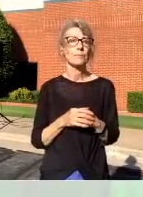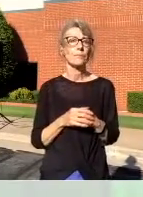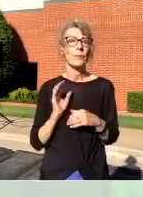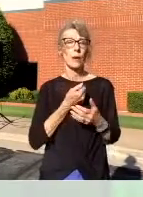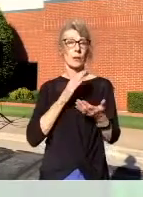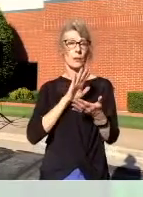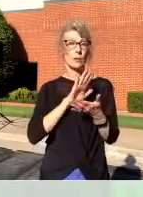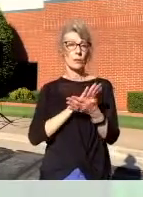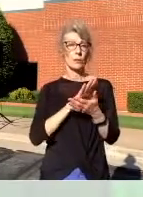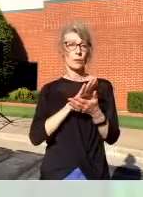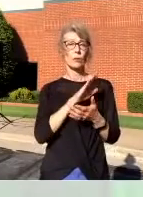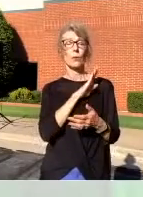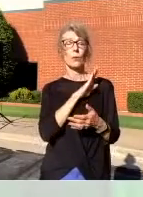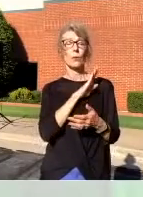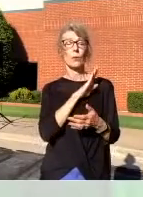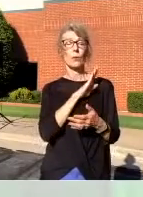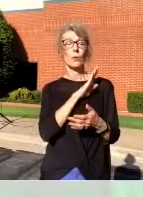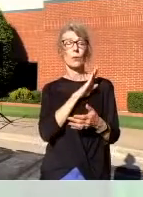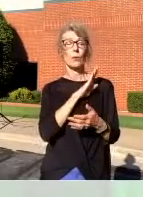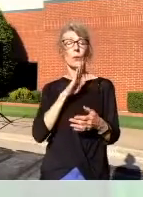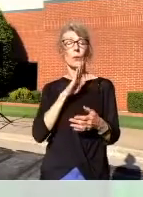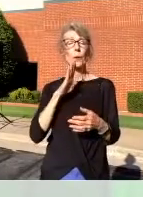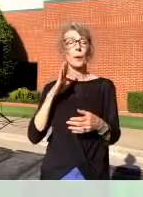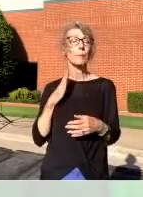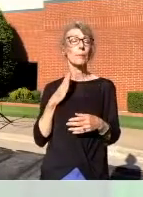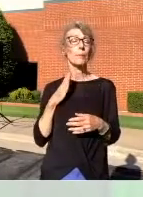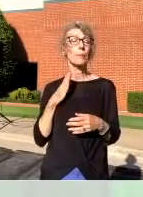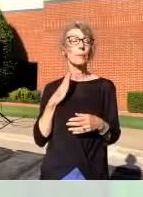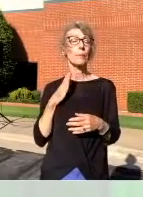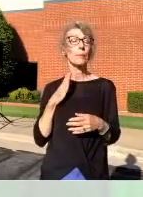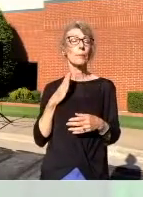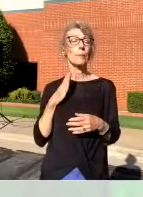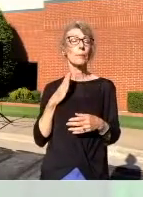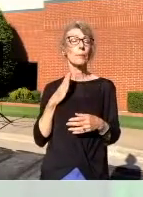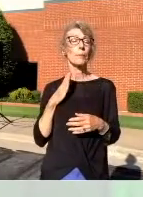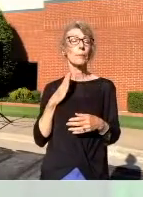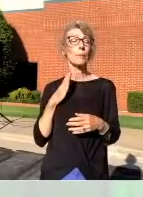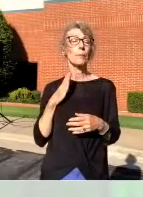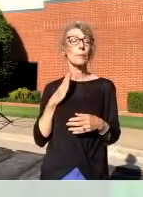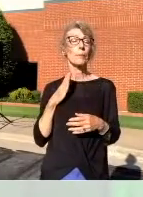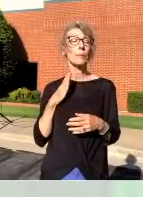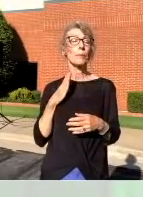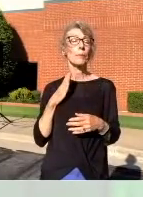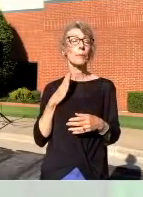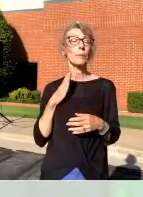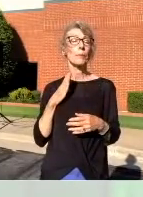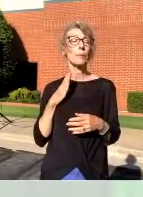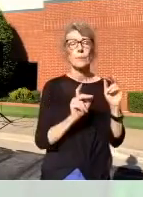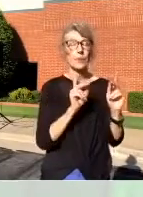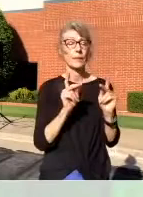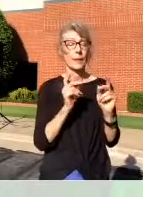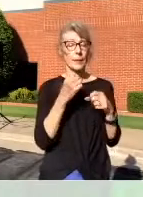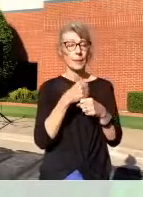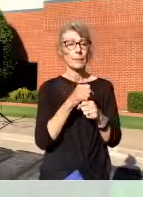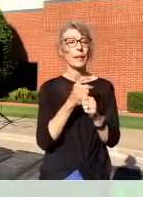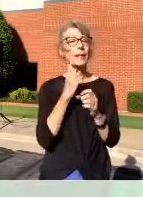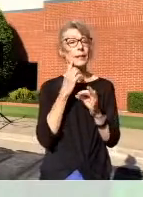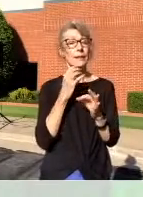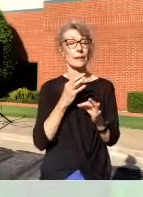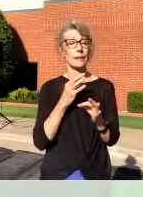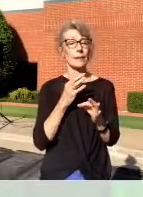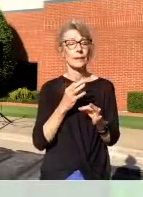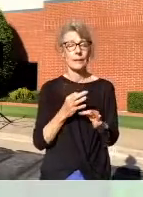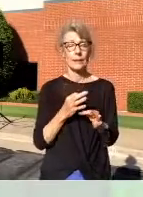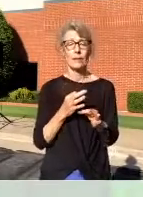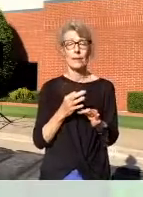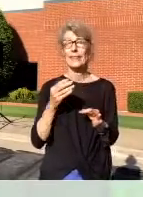boards, for our teachers, for the administrations, for all those who will be making decisions, Father, for this upcoming year. God, I pray that you'll just simply give them